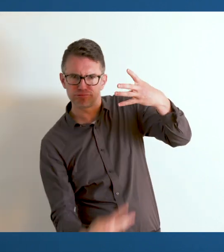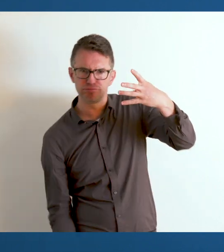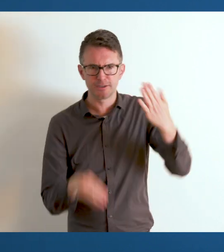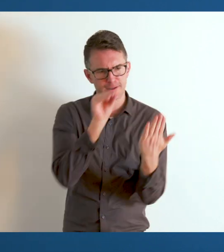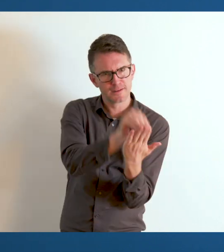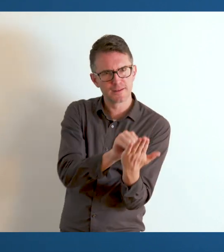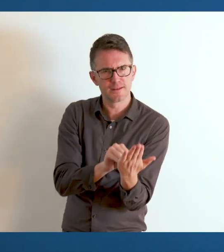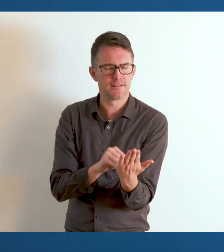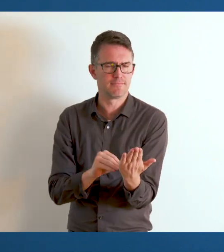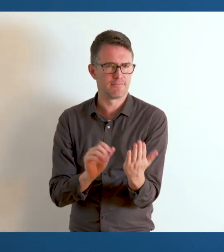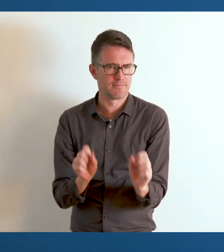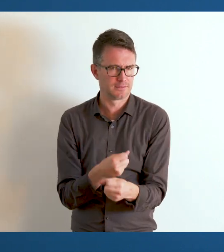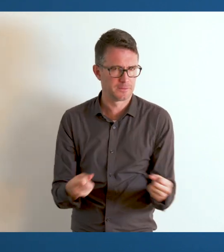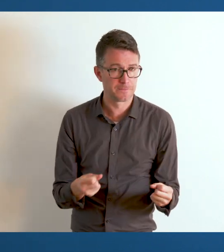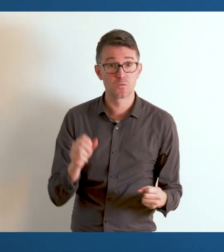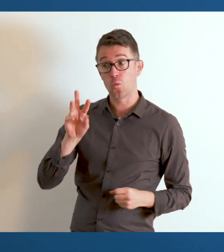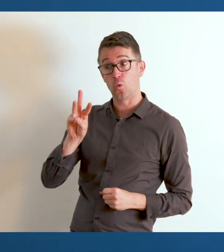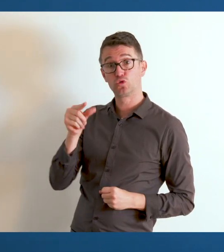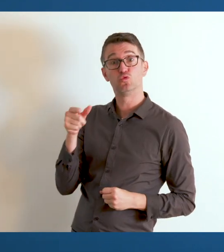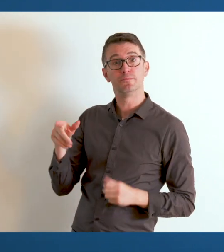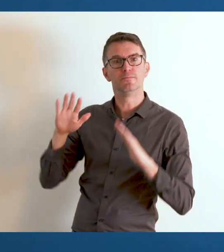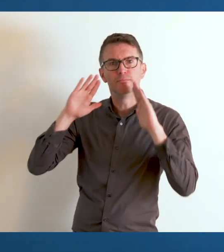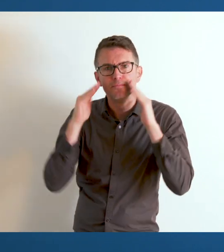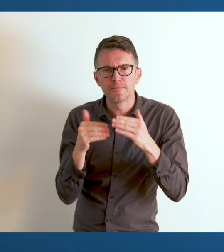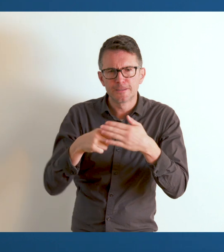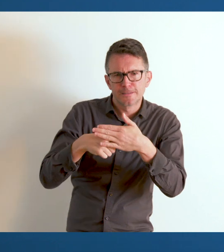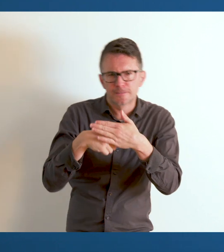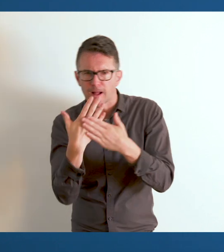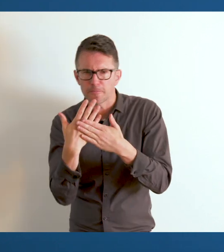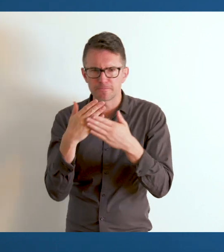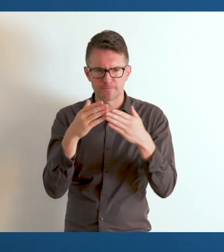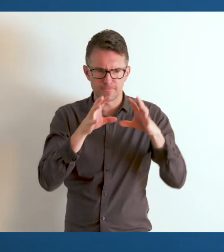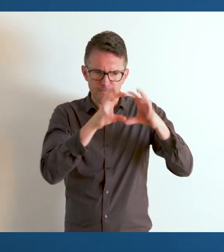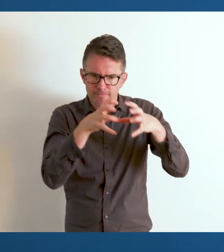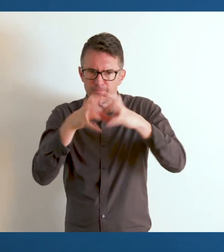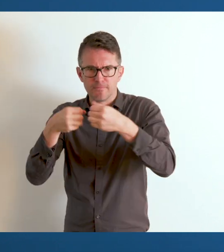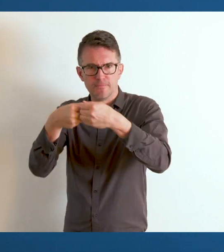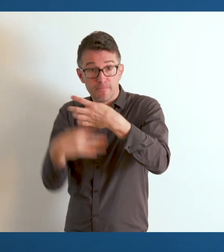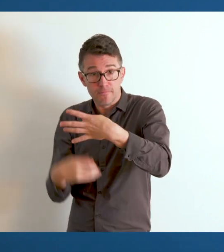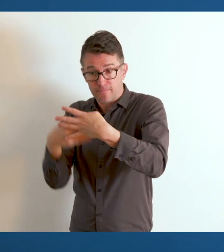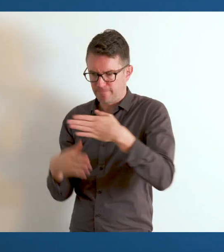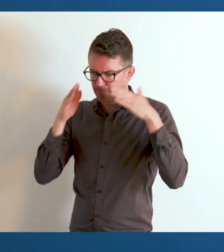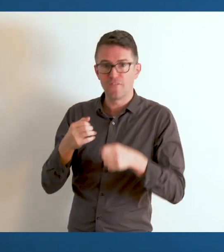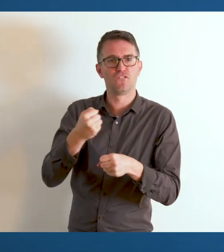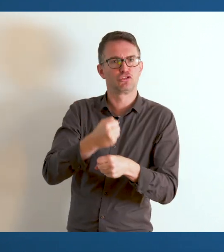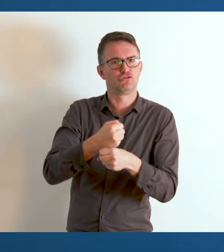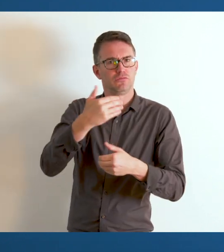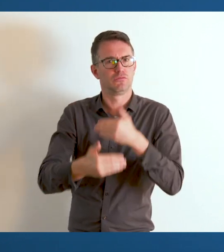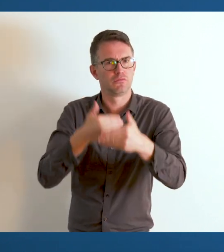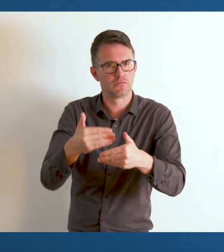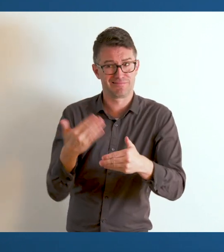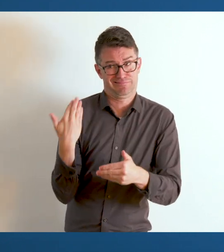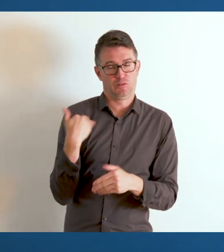disability, the Washington Group went on and developed an extended set of functioning for adults that was